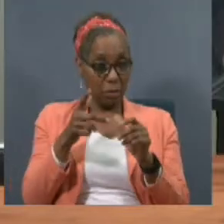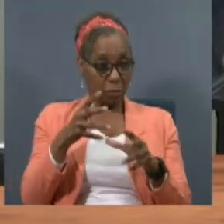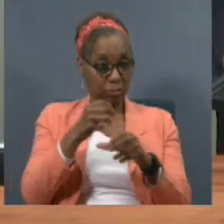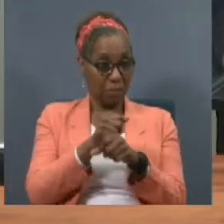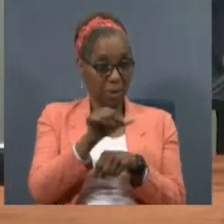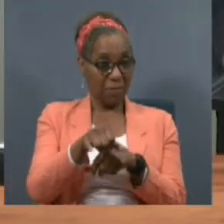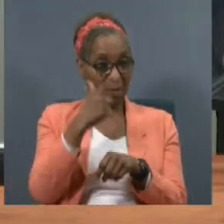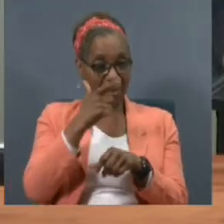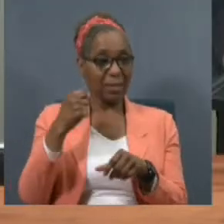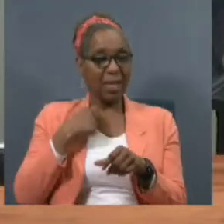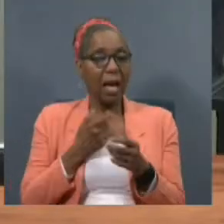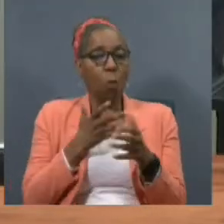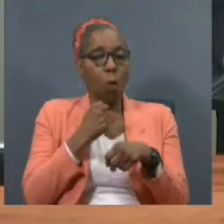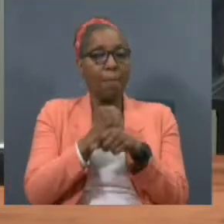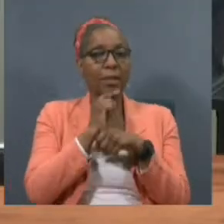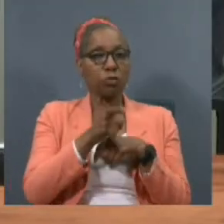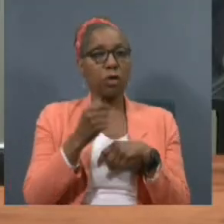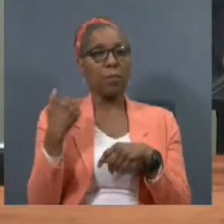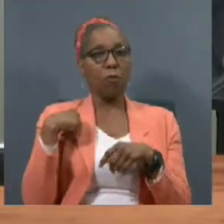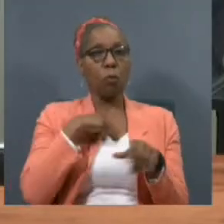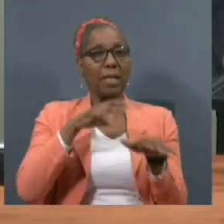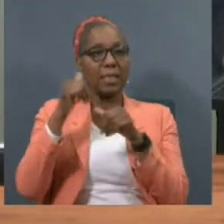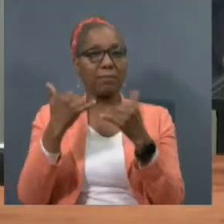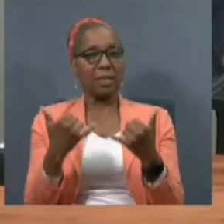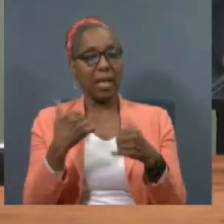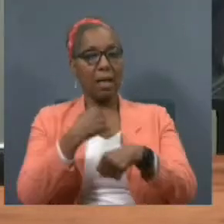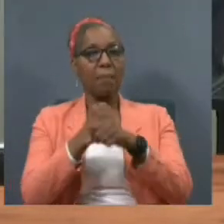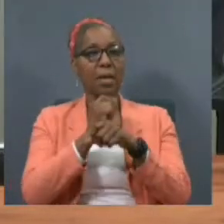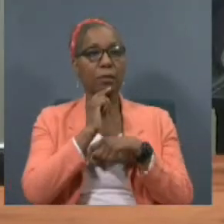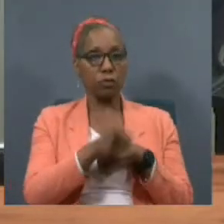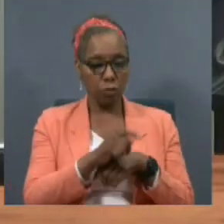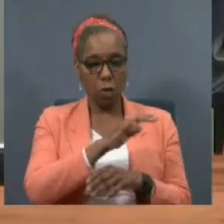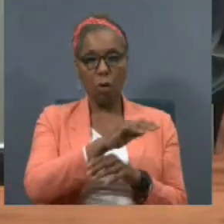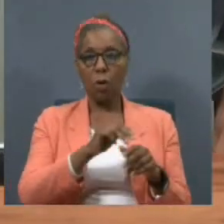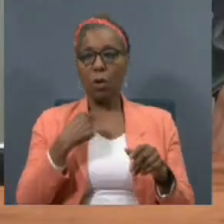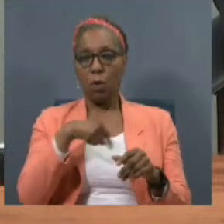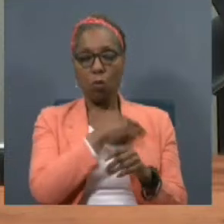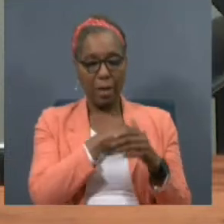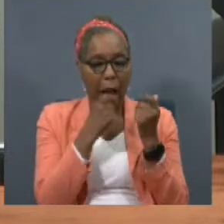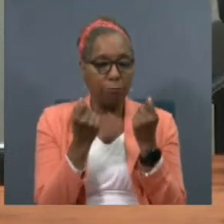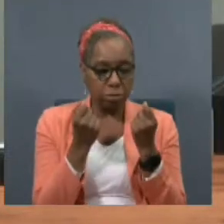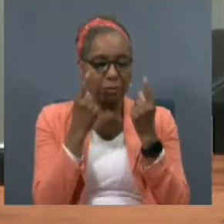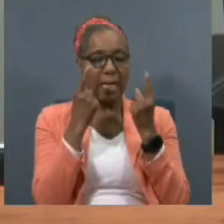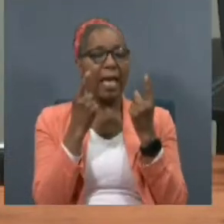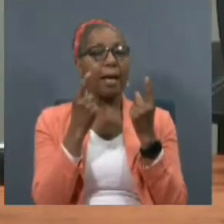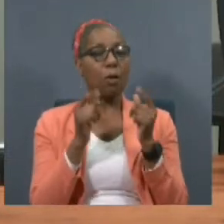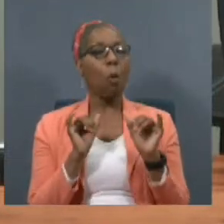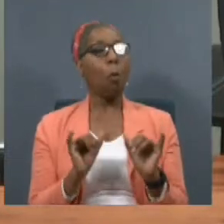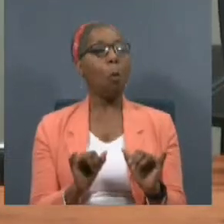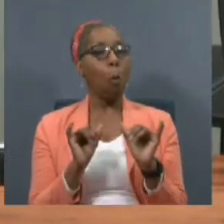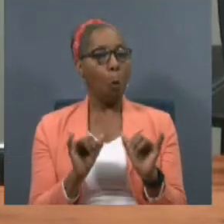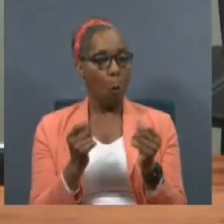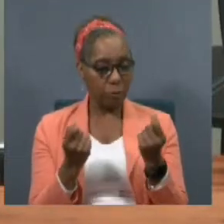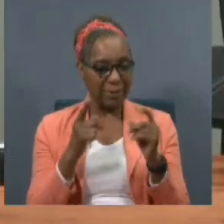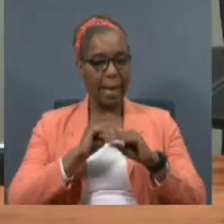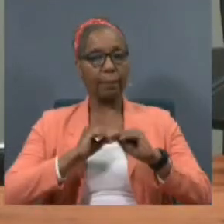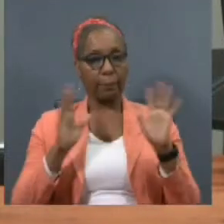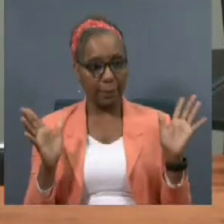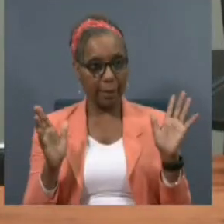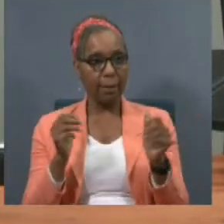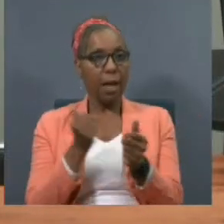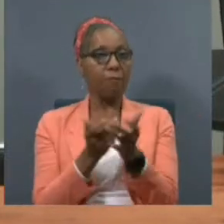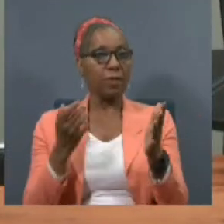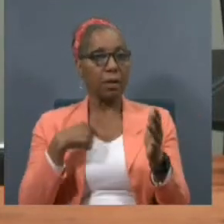that? Because what I want to make sure before we leave today is making sure that all of us have some understanding or appreciation of everything